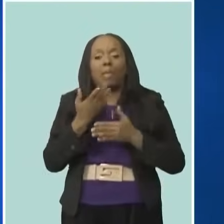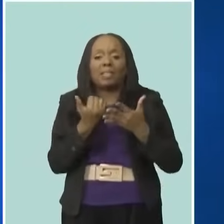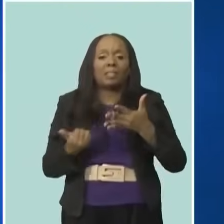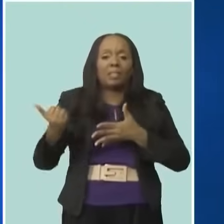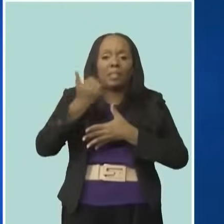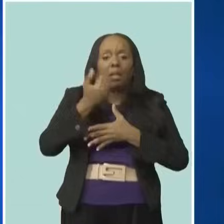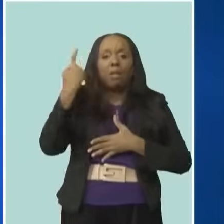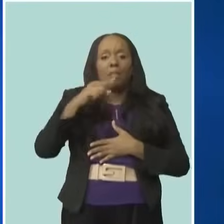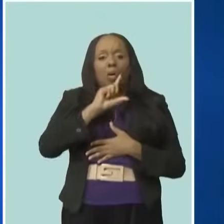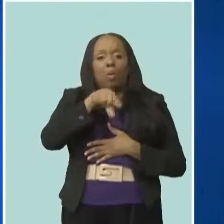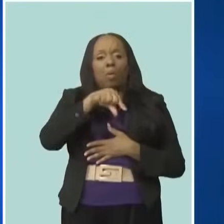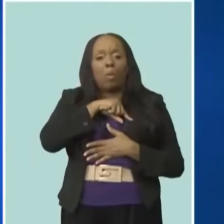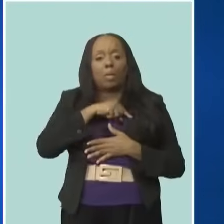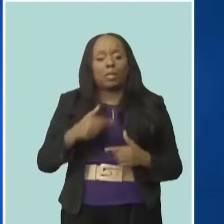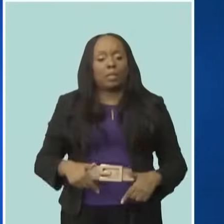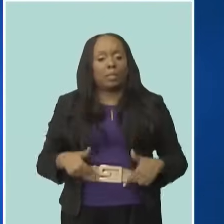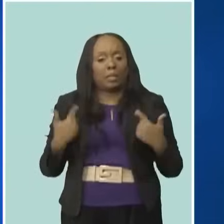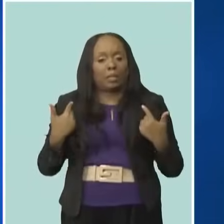of life of our people.